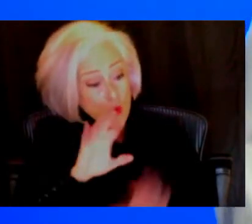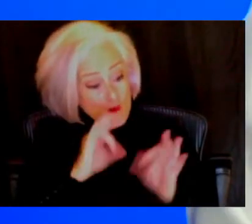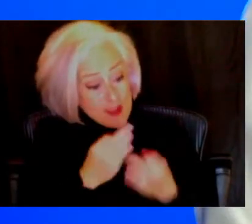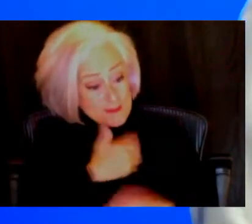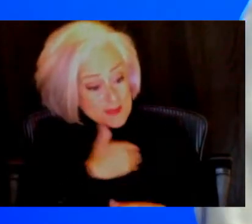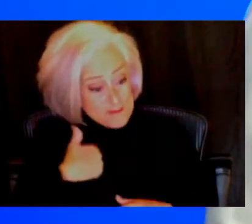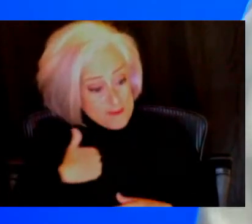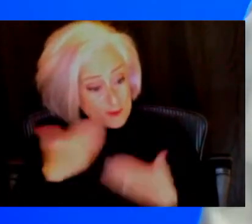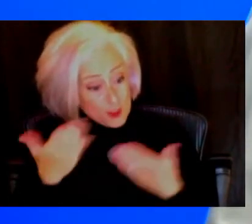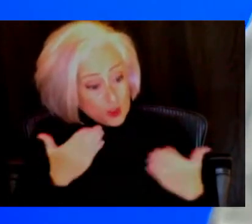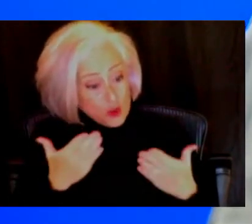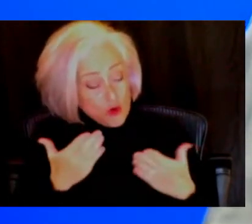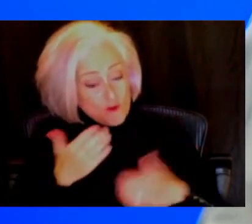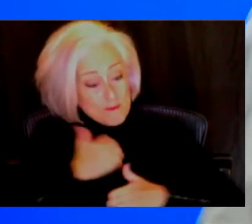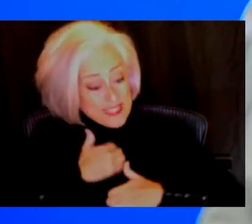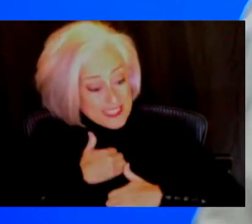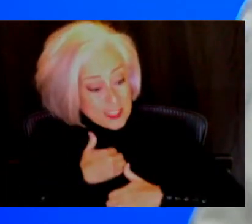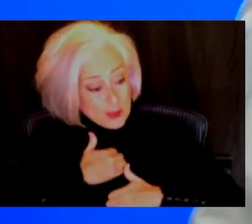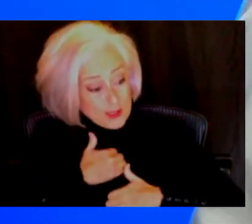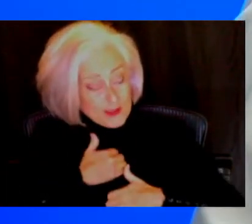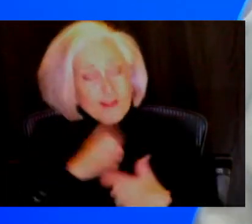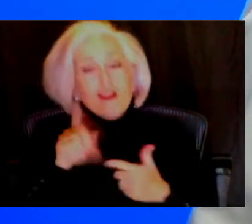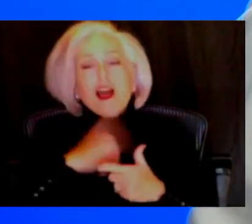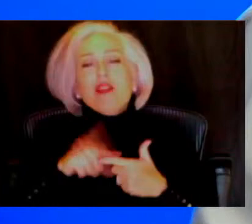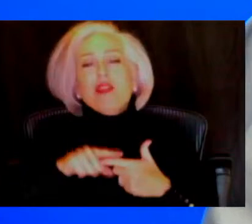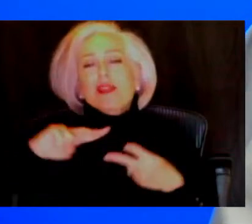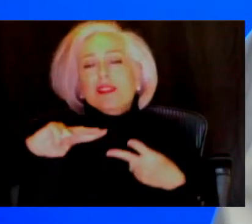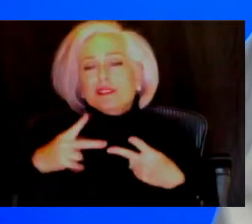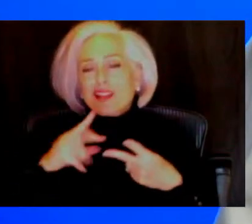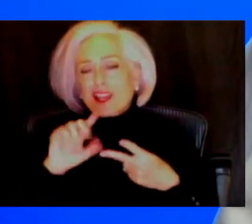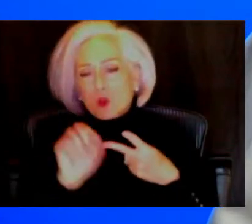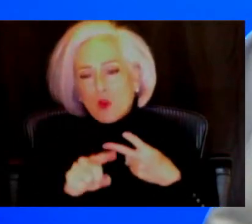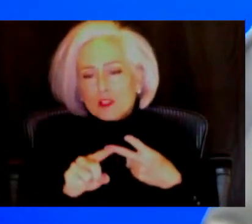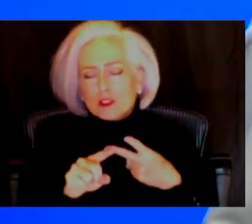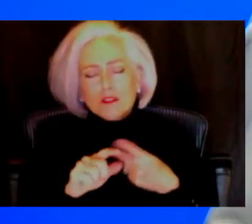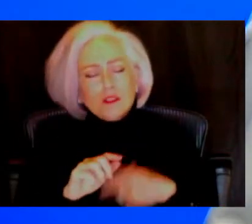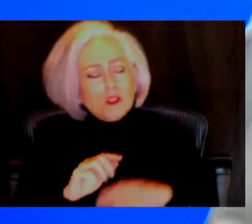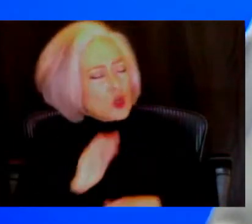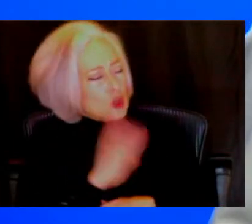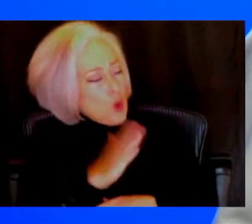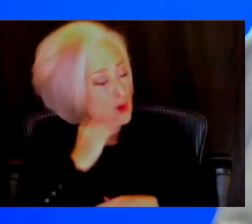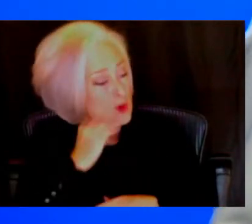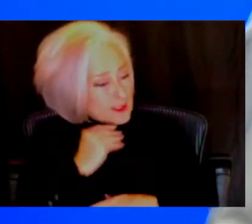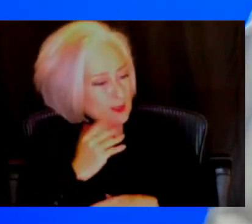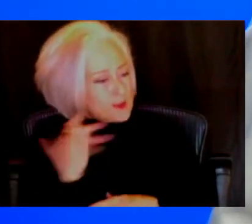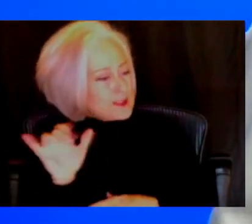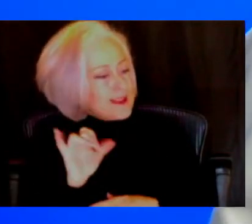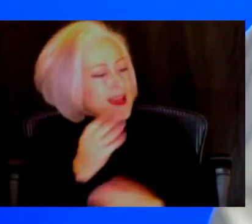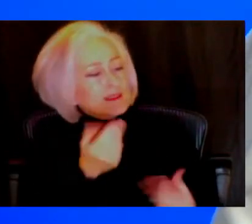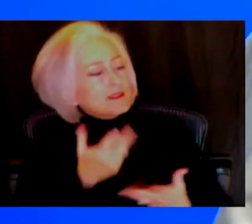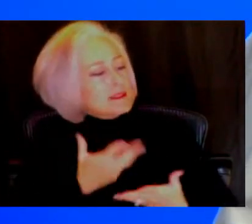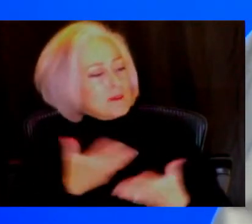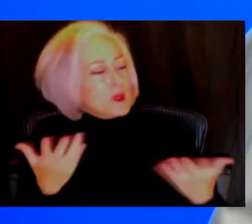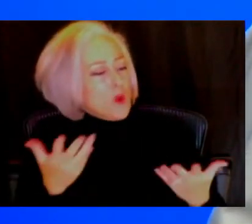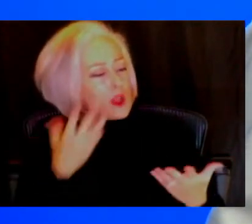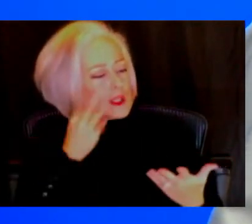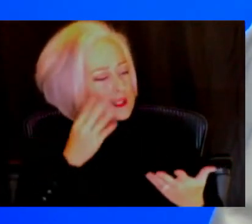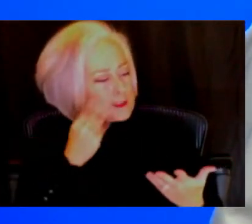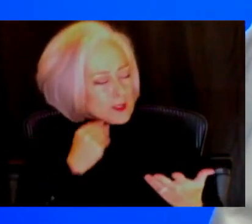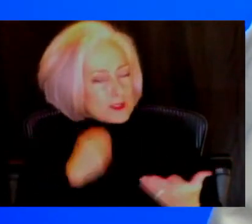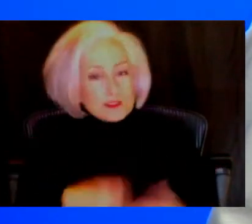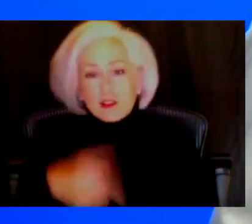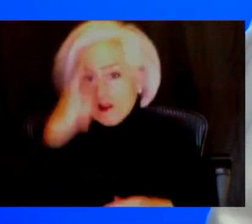military? And then that follow-on question of, what was that experience like? Tell me what it was like. I think for many